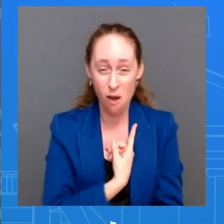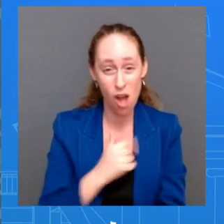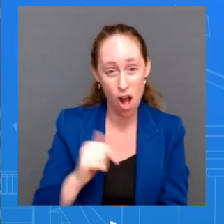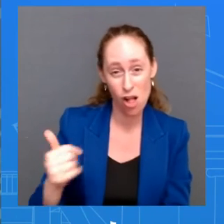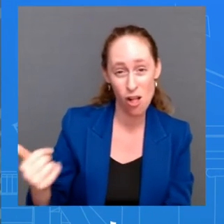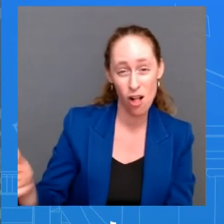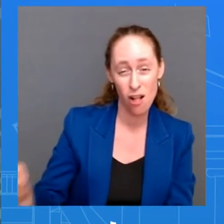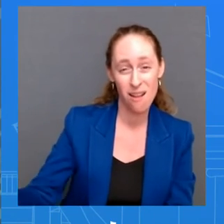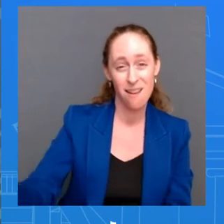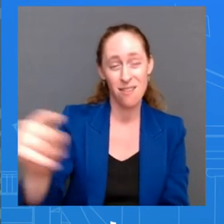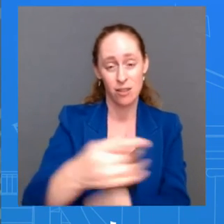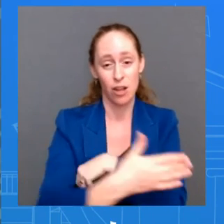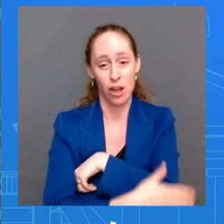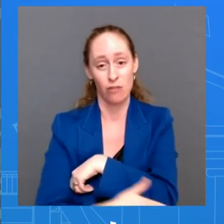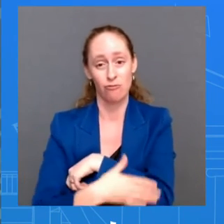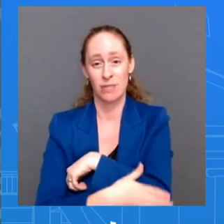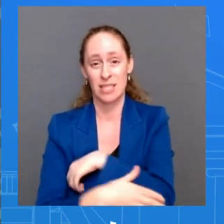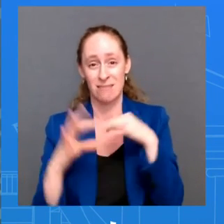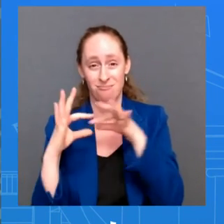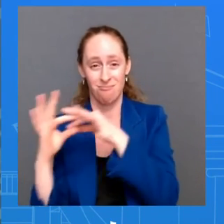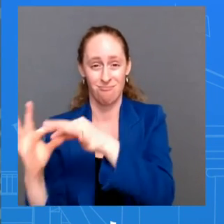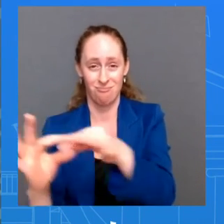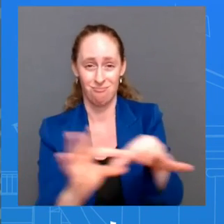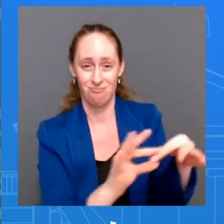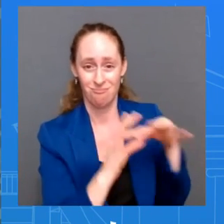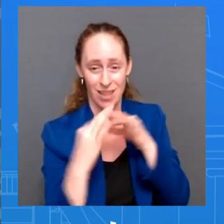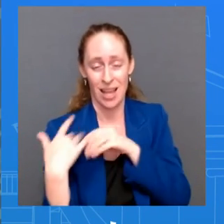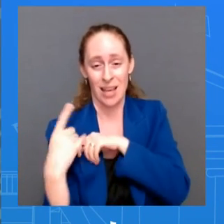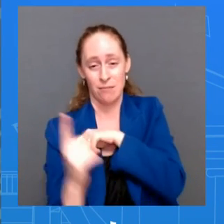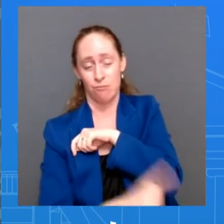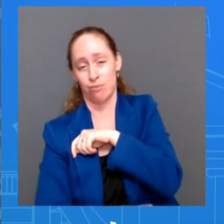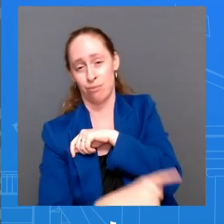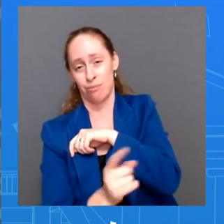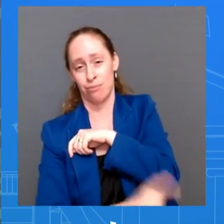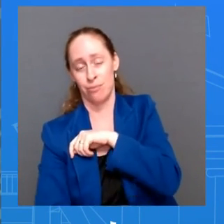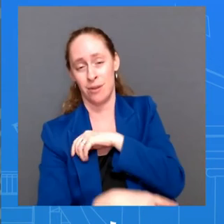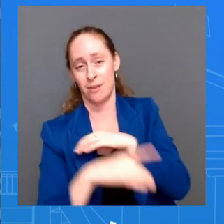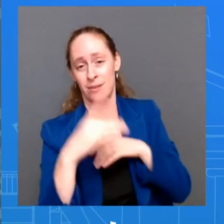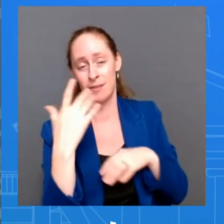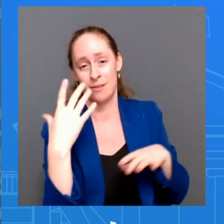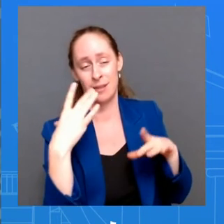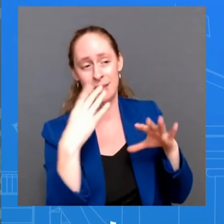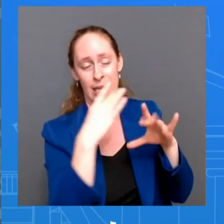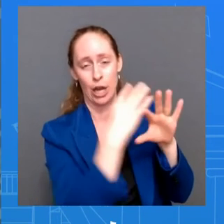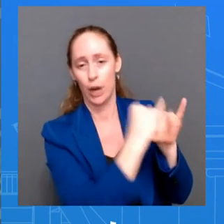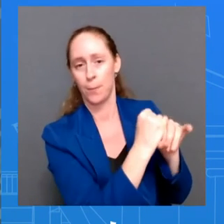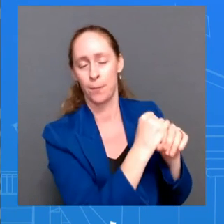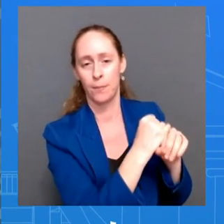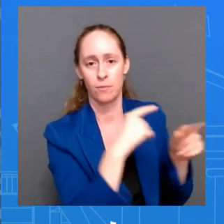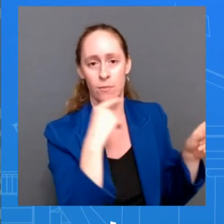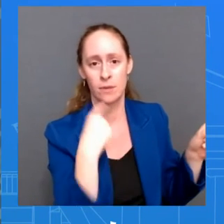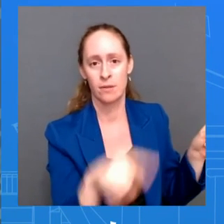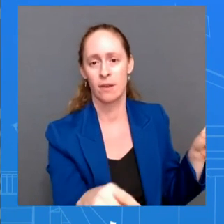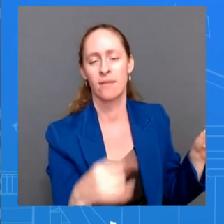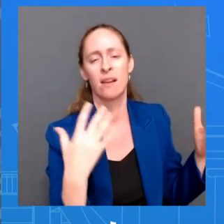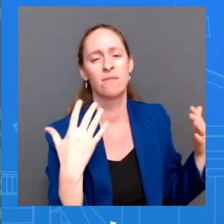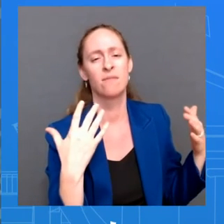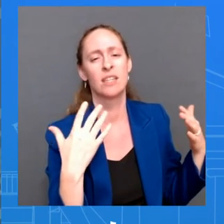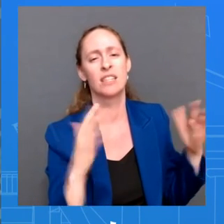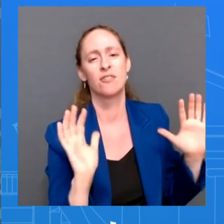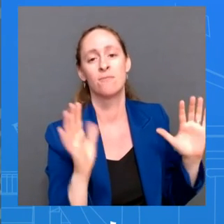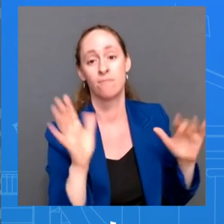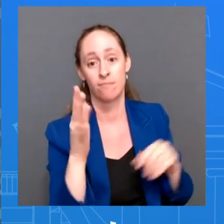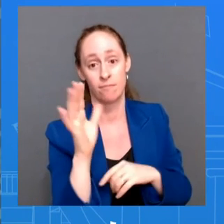we have imposed are in line with some of the consequences of an SST designation. Our